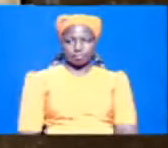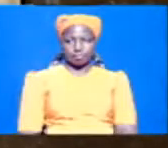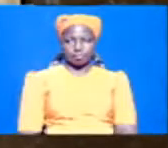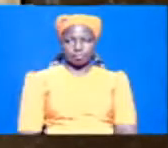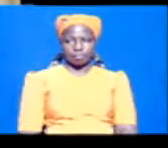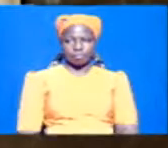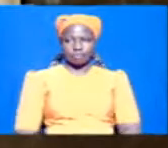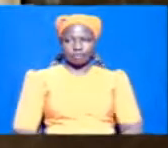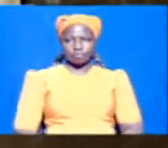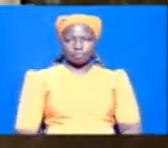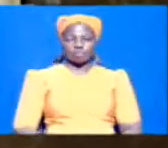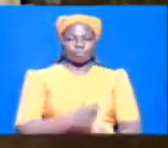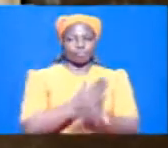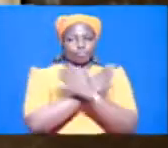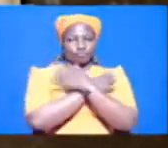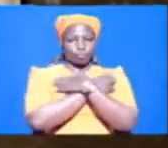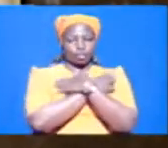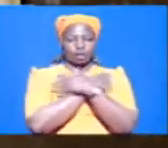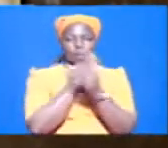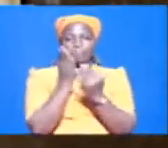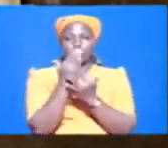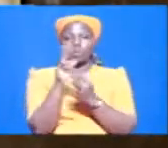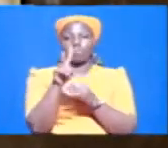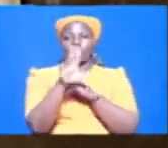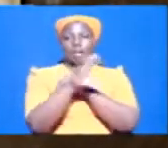is obvious.